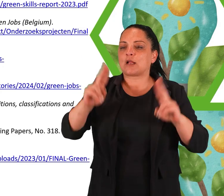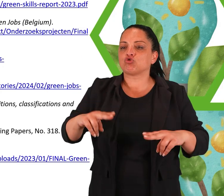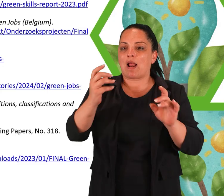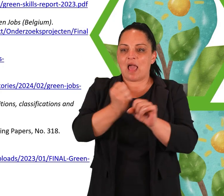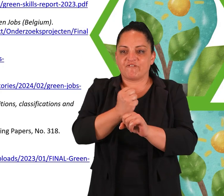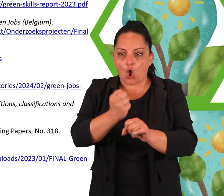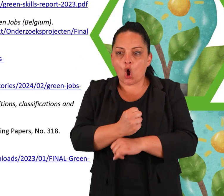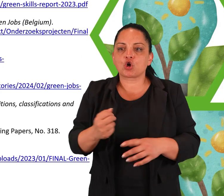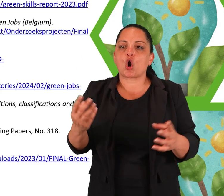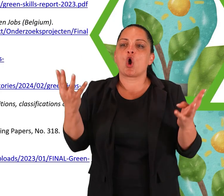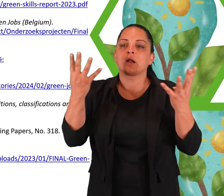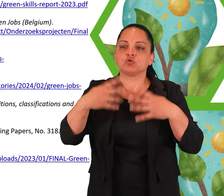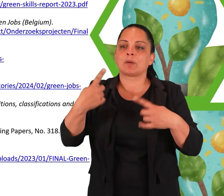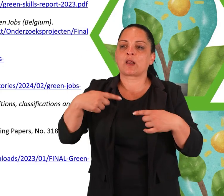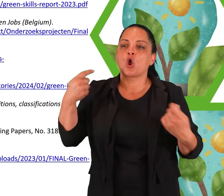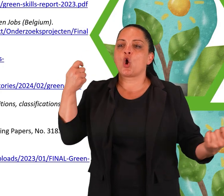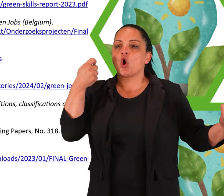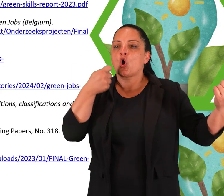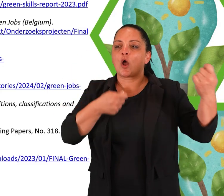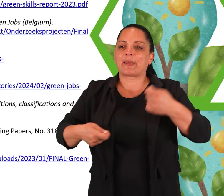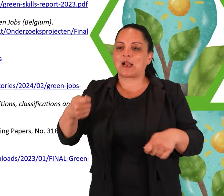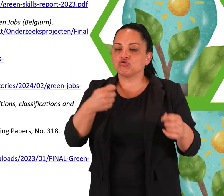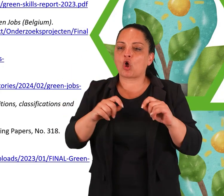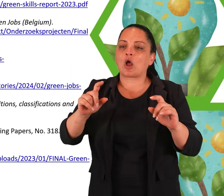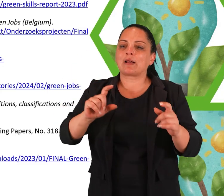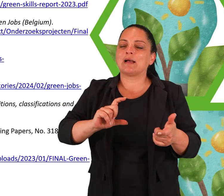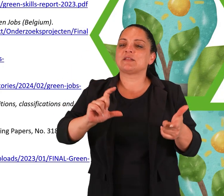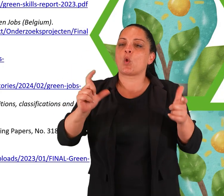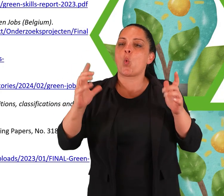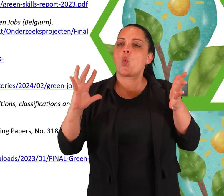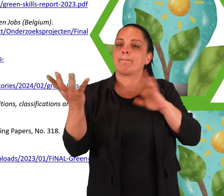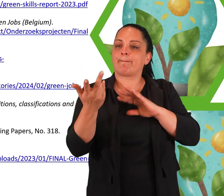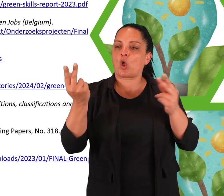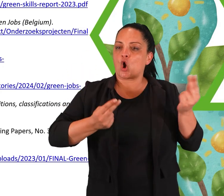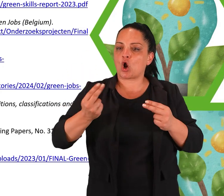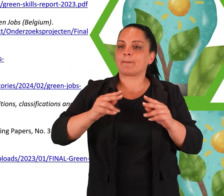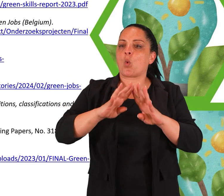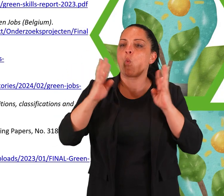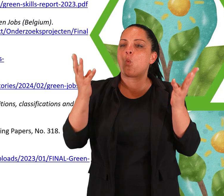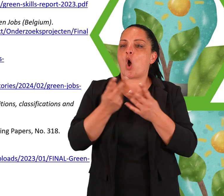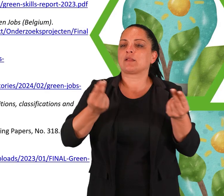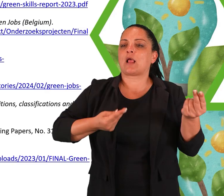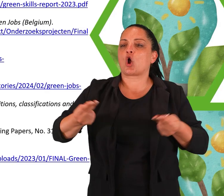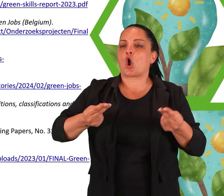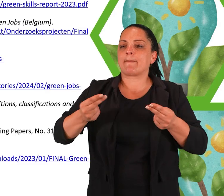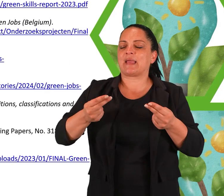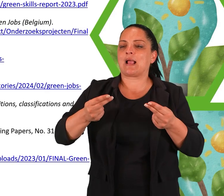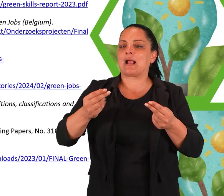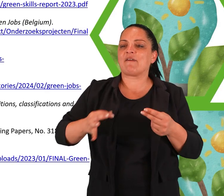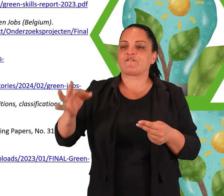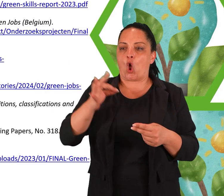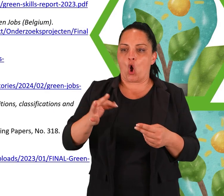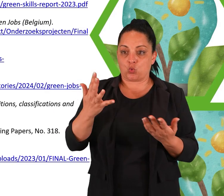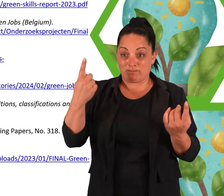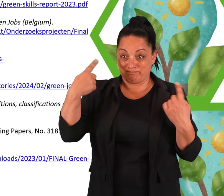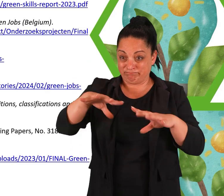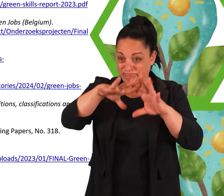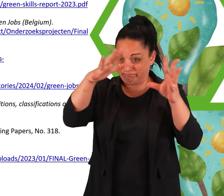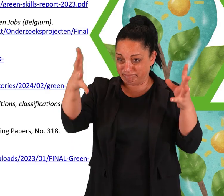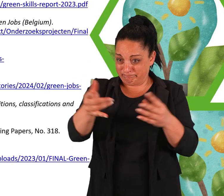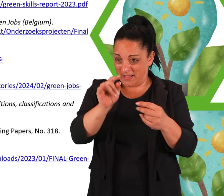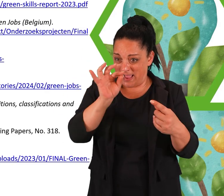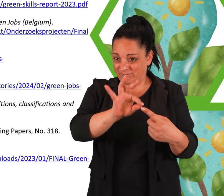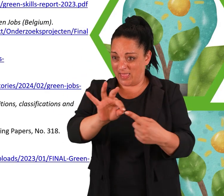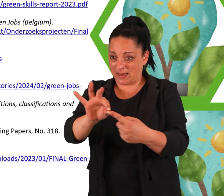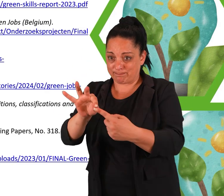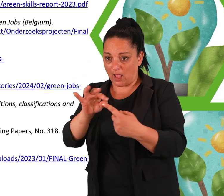the Organization for Economic Cooperation and Development, and the World Economic Forum. All these references provide a comprehensive